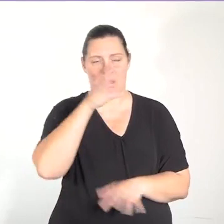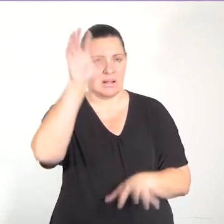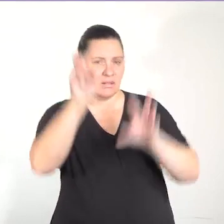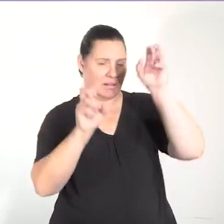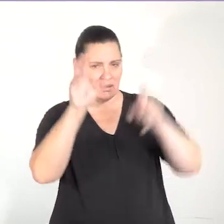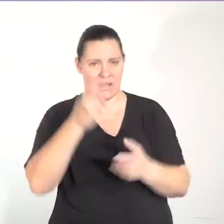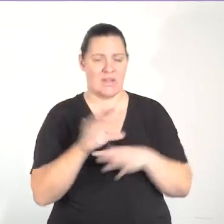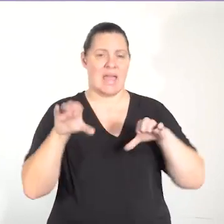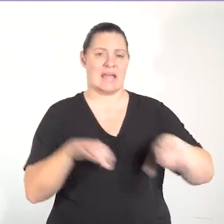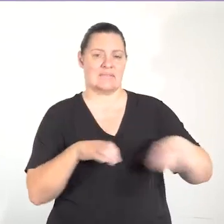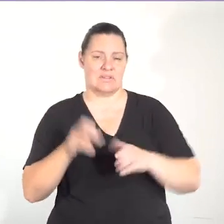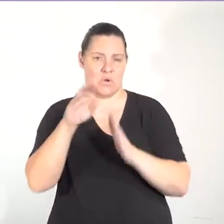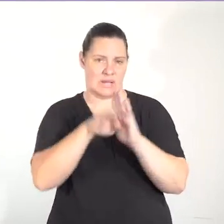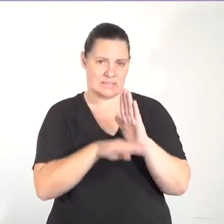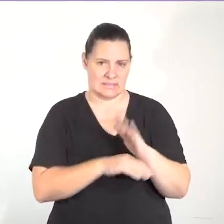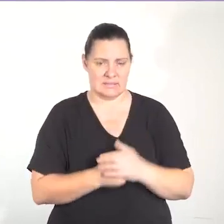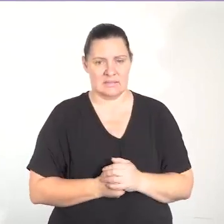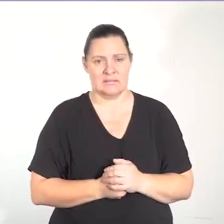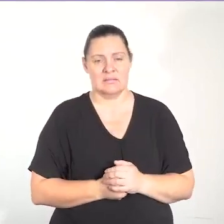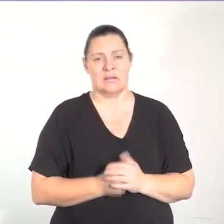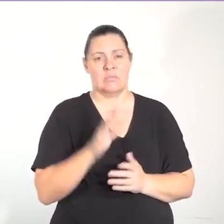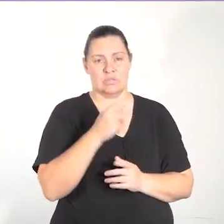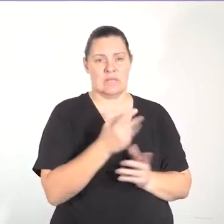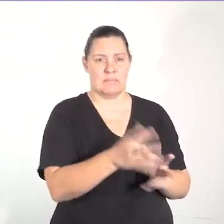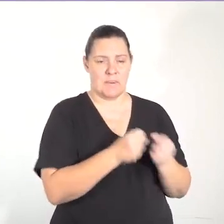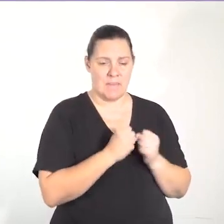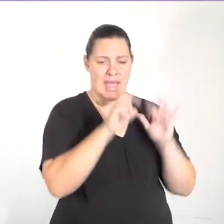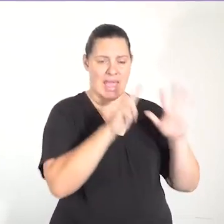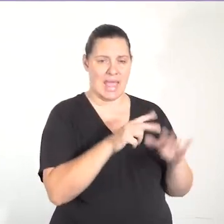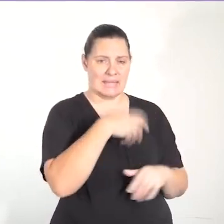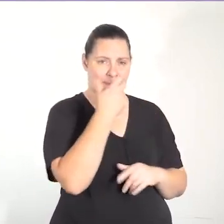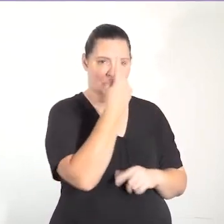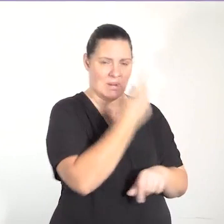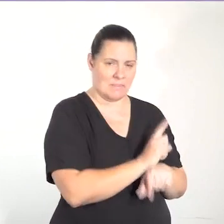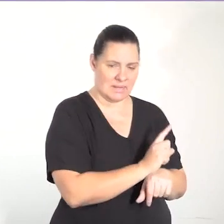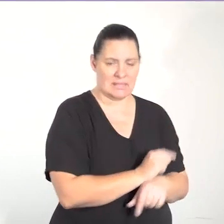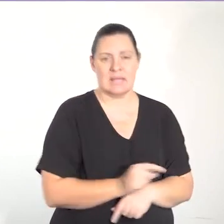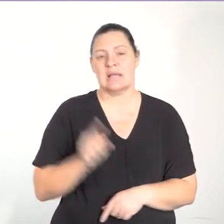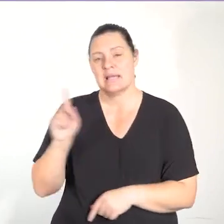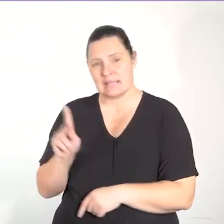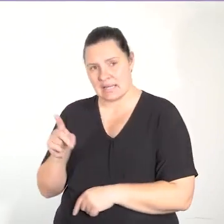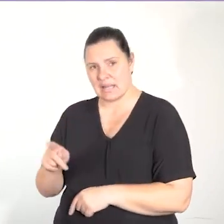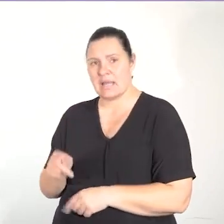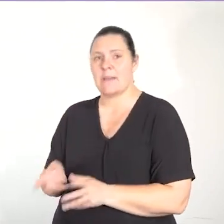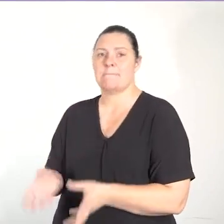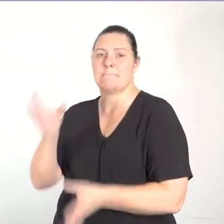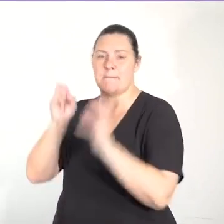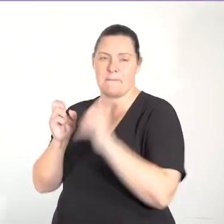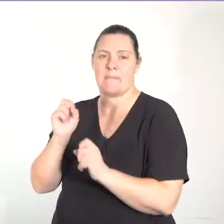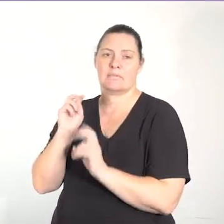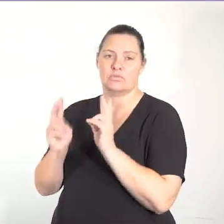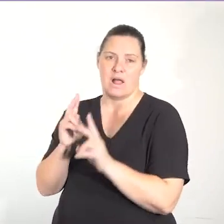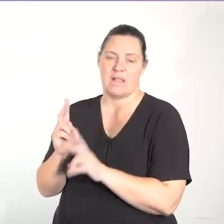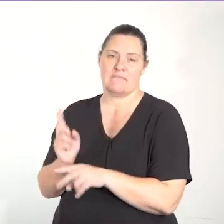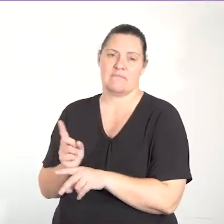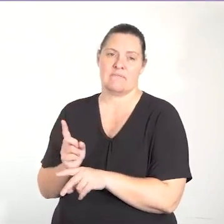picking as one of the activities on their list. Busi picks 8 apples per minute and Kensani picks 12